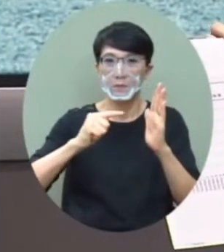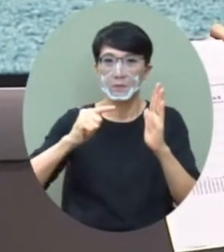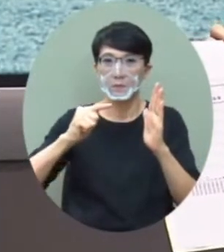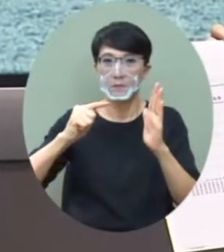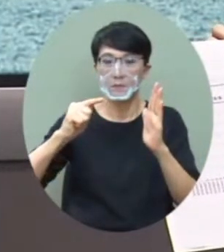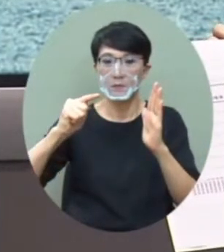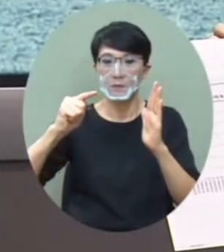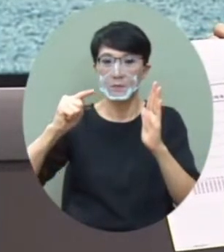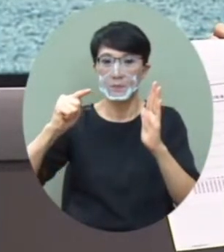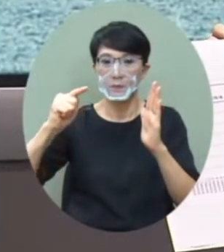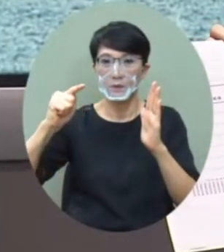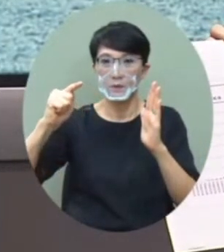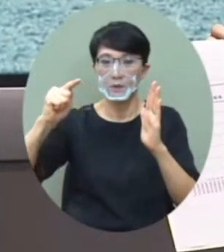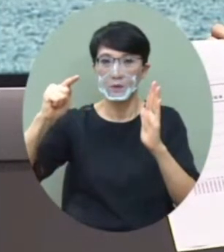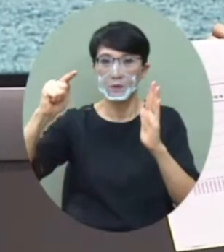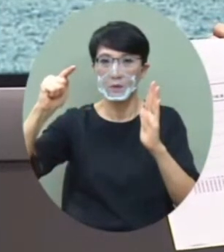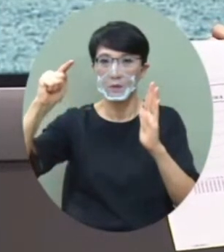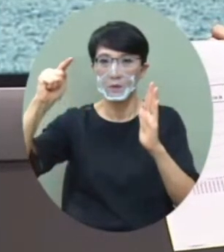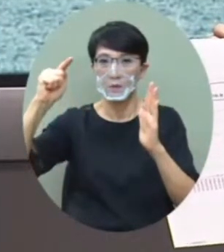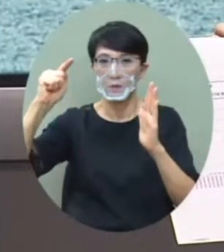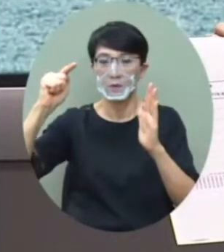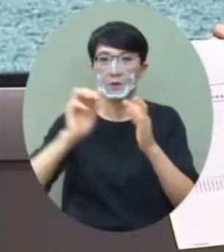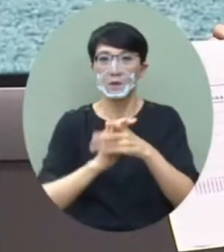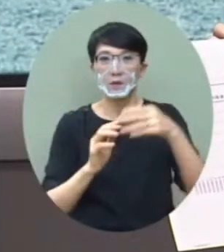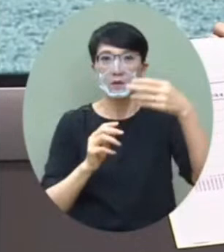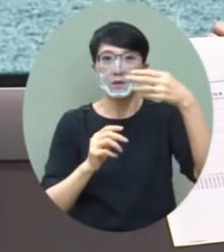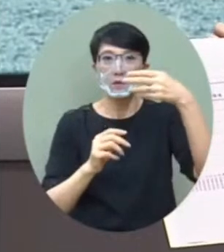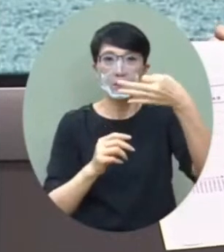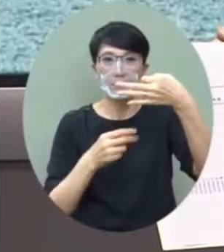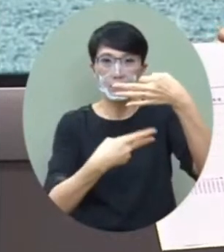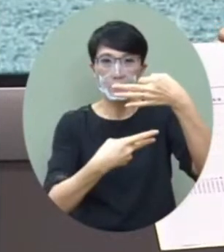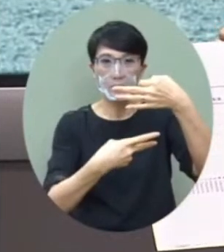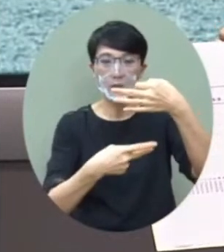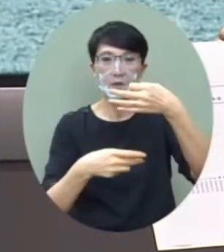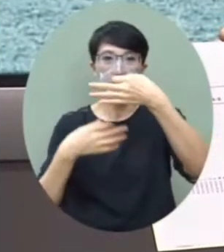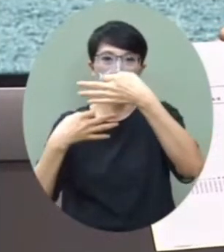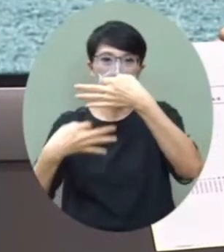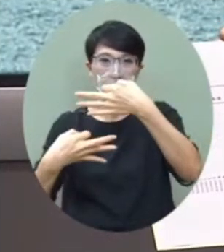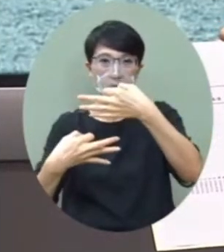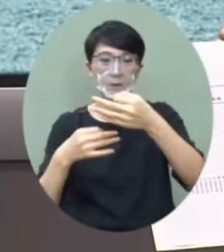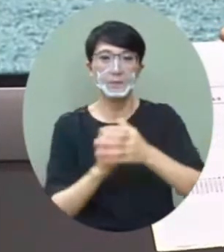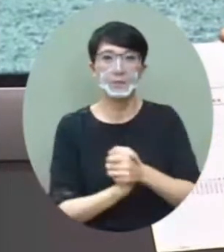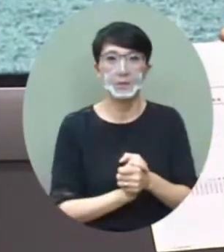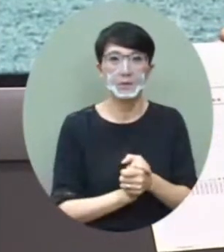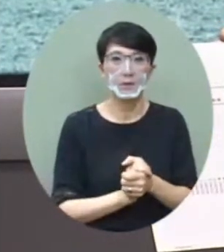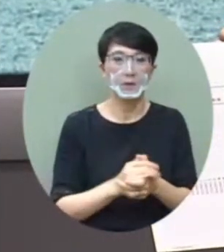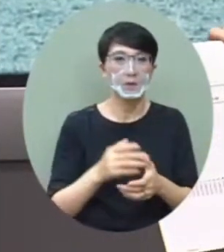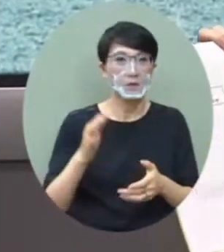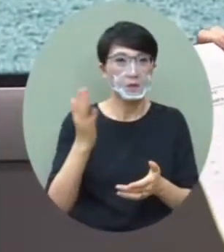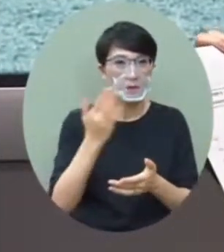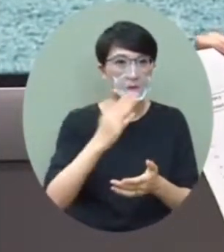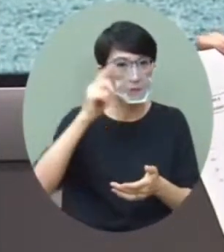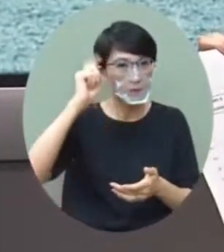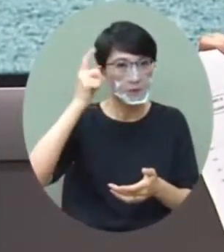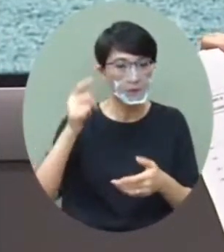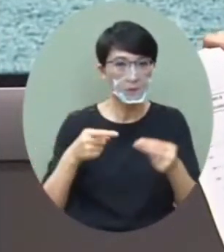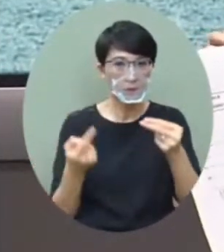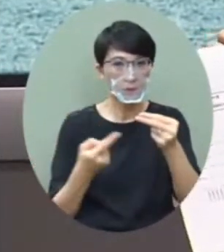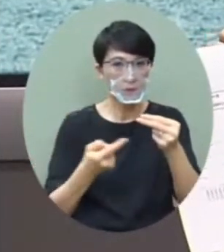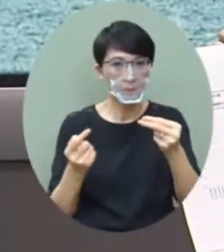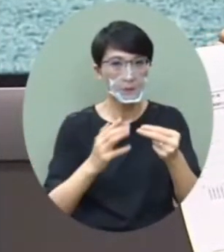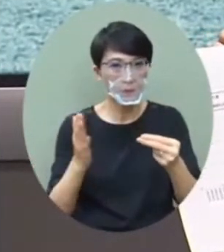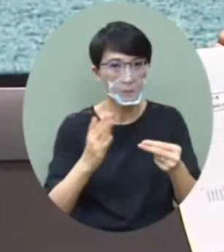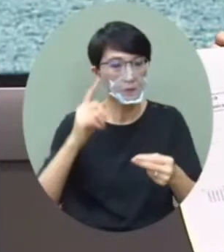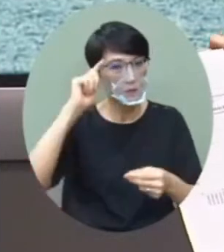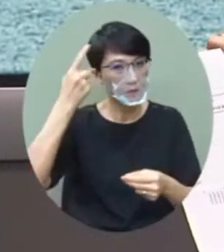we saw an upward trend, and the peak was on the 2nd and the 3rd of March. Back then, the daily number